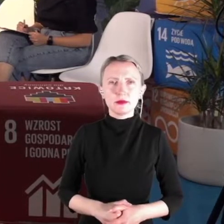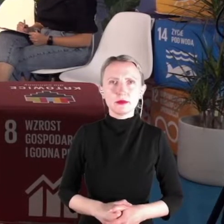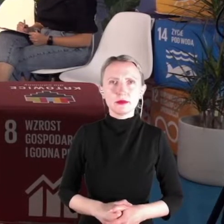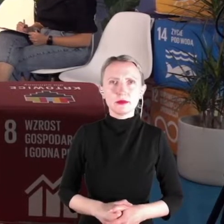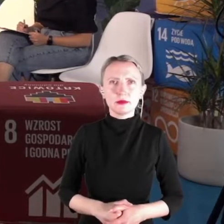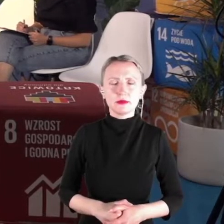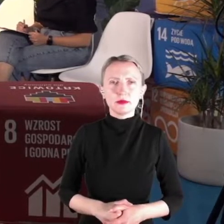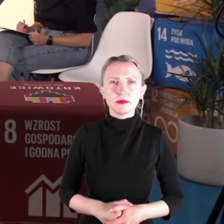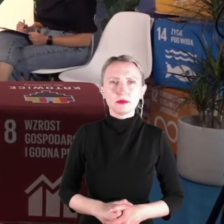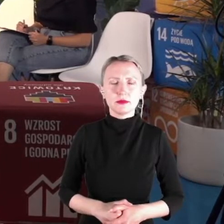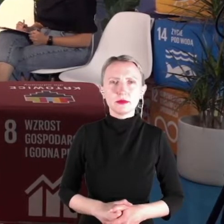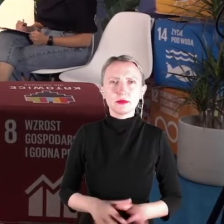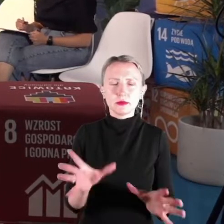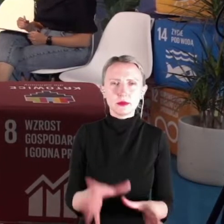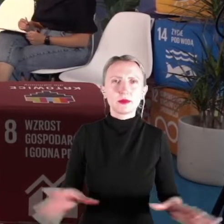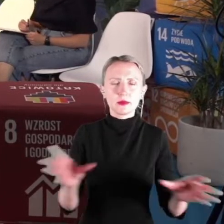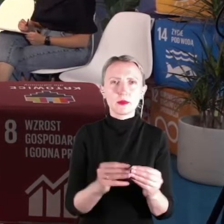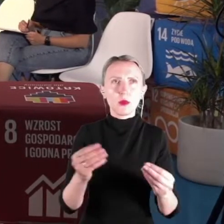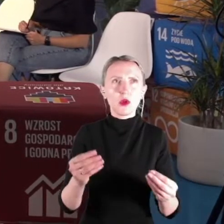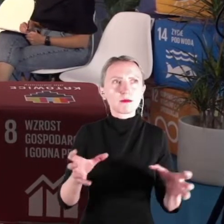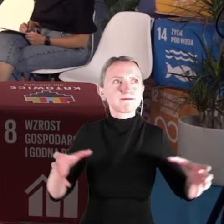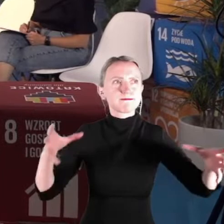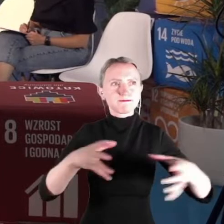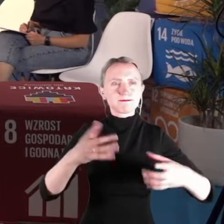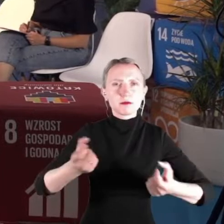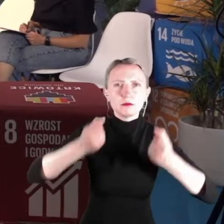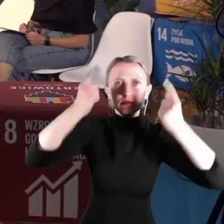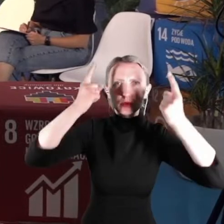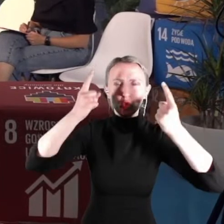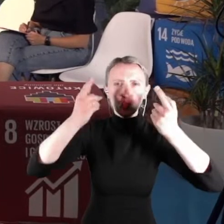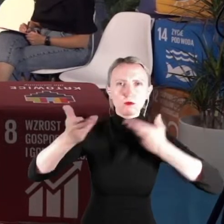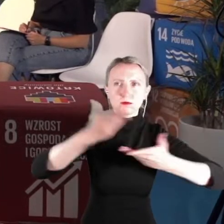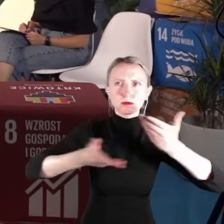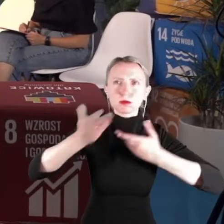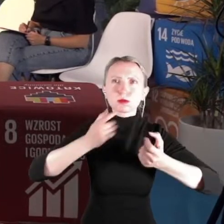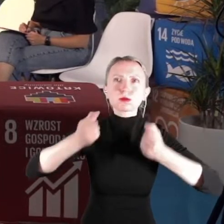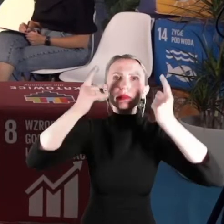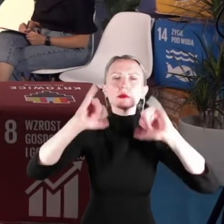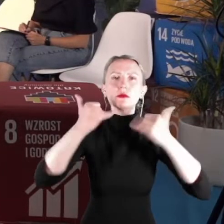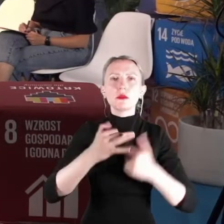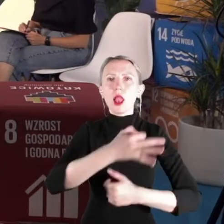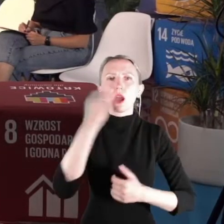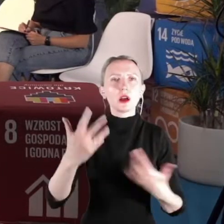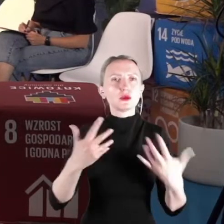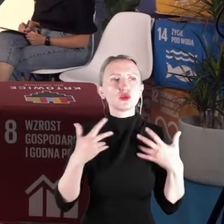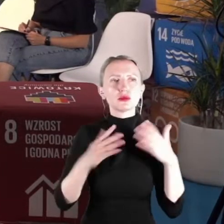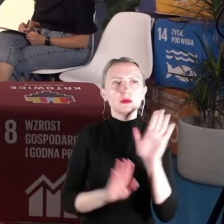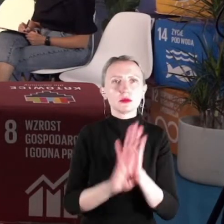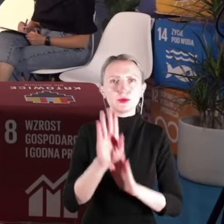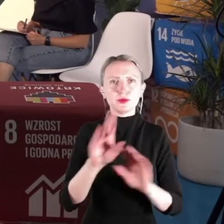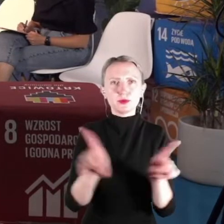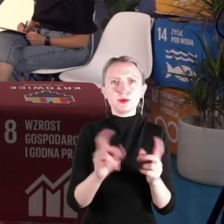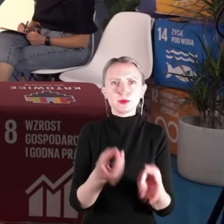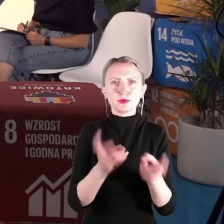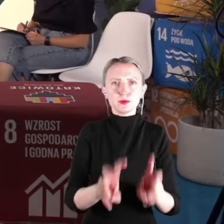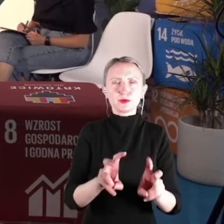and begin a collaborative design process, which includes model making and public feedback sessions to facilitate continuous community